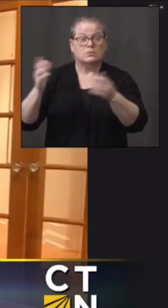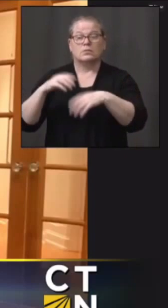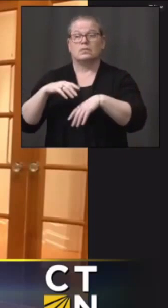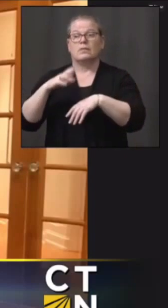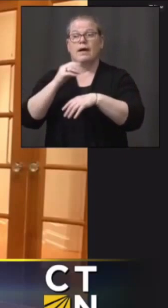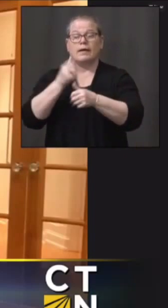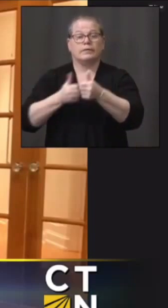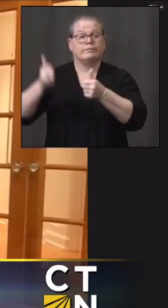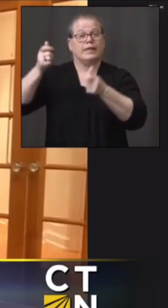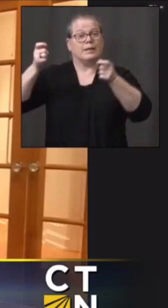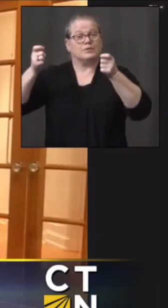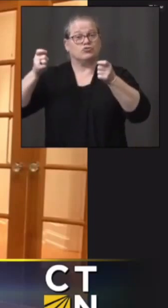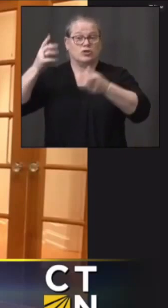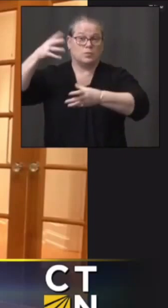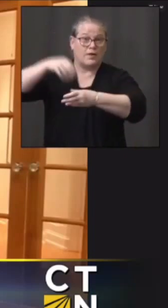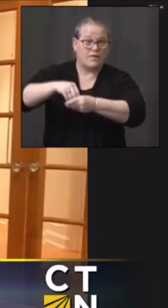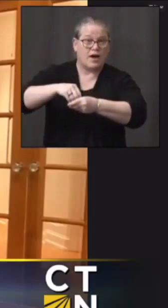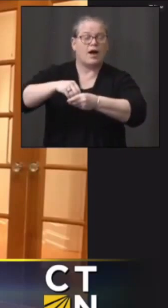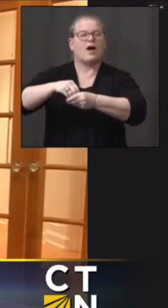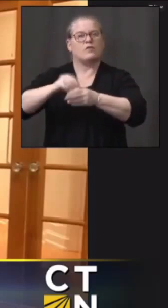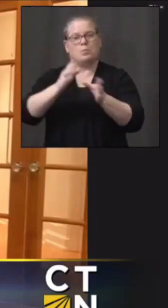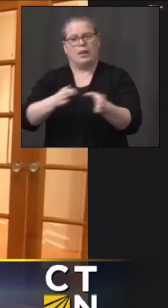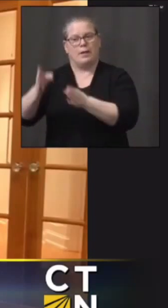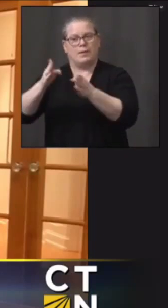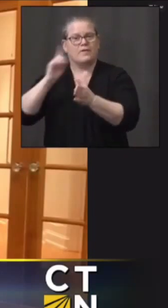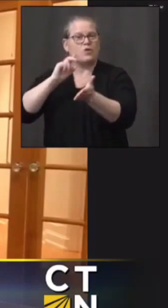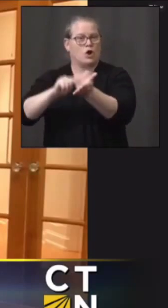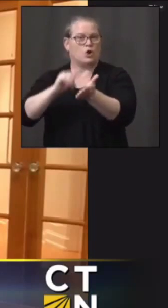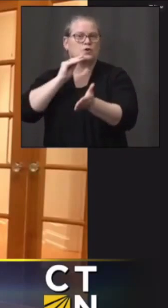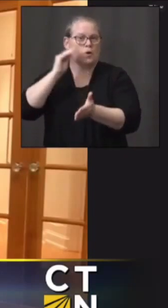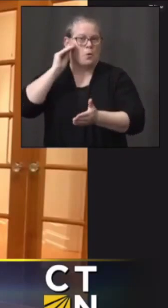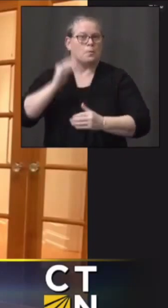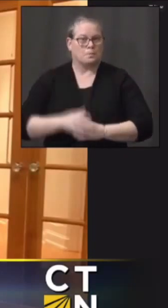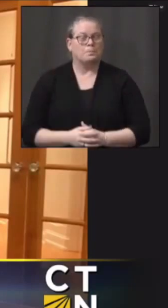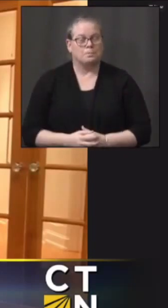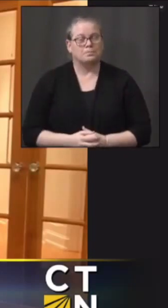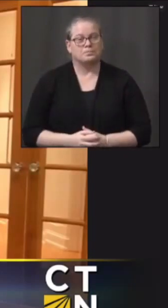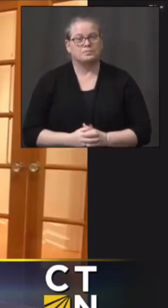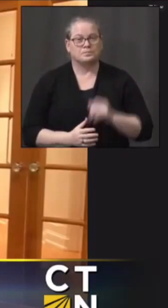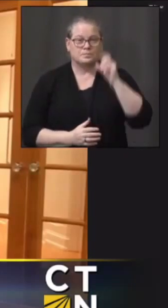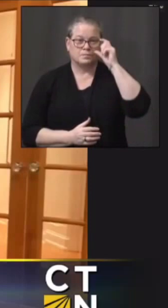that are going to need to start occurring at our nursing homes in the coming weeks.